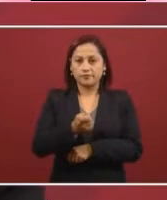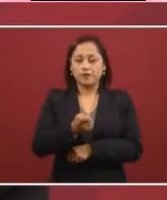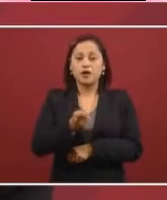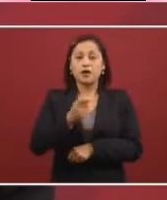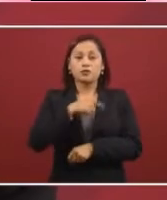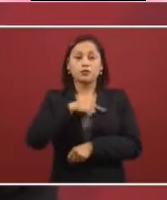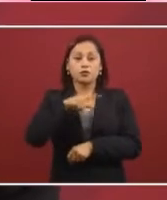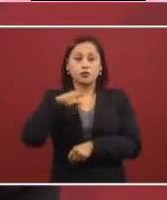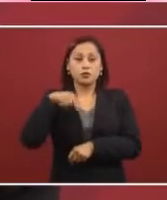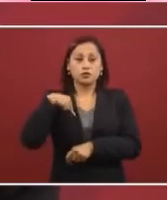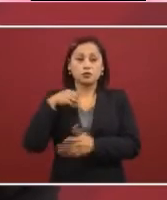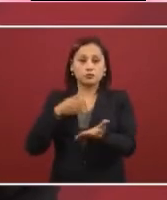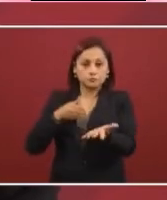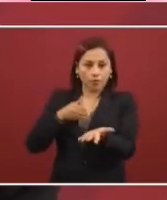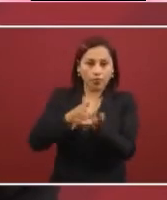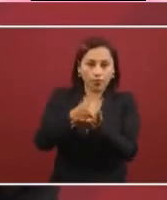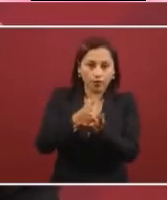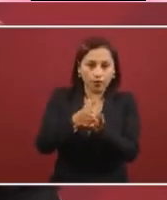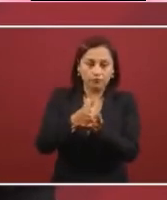we will not